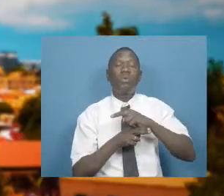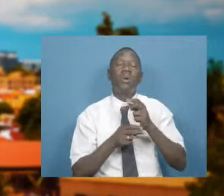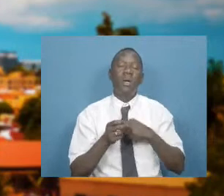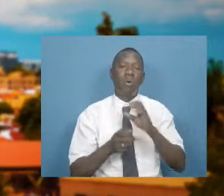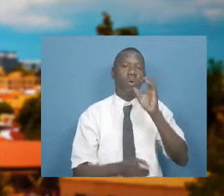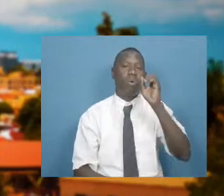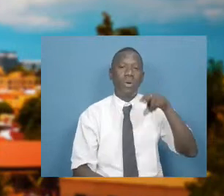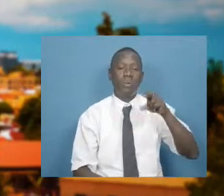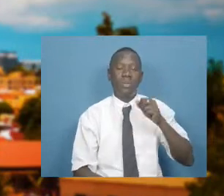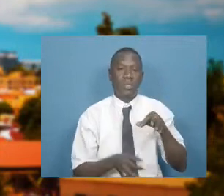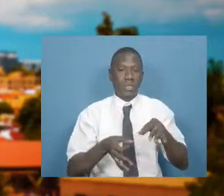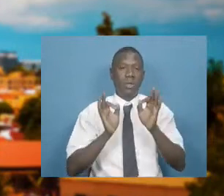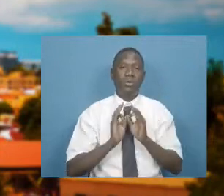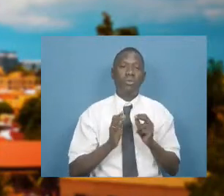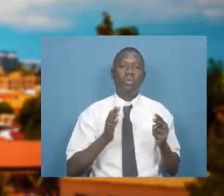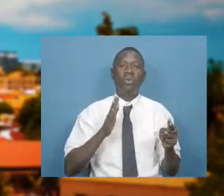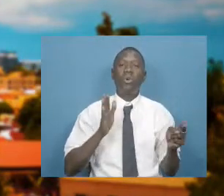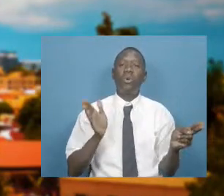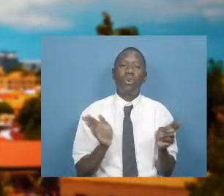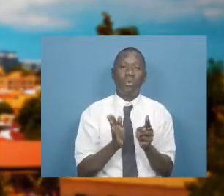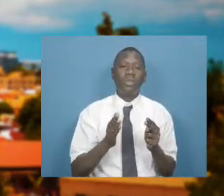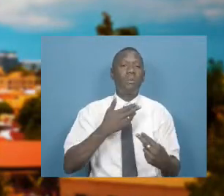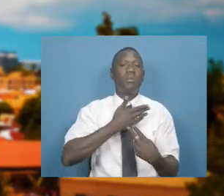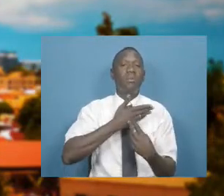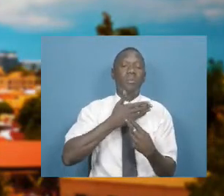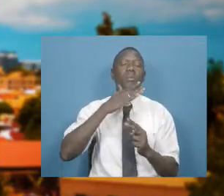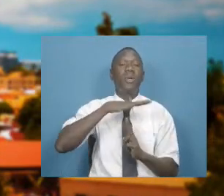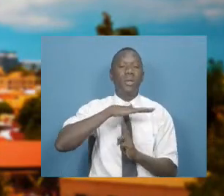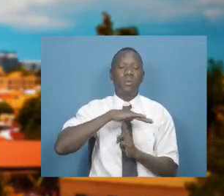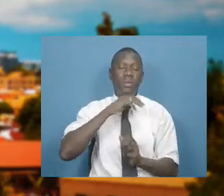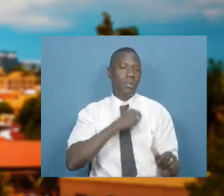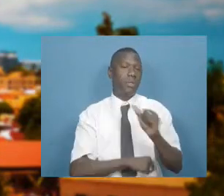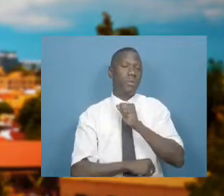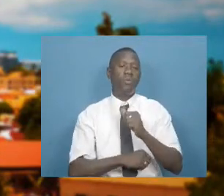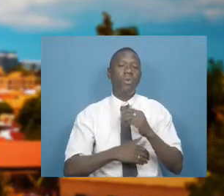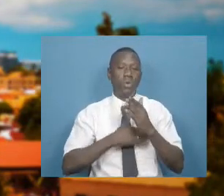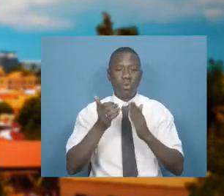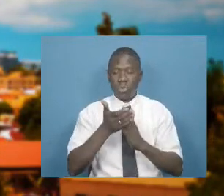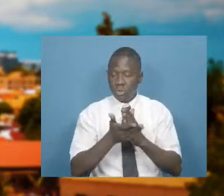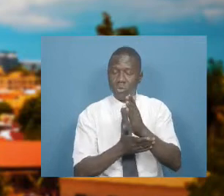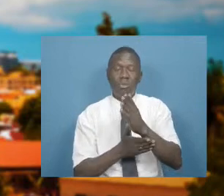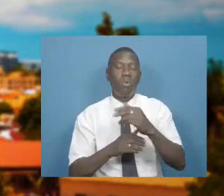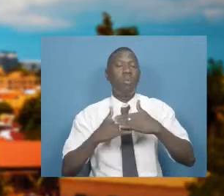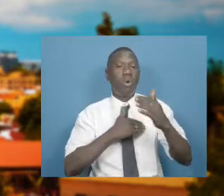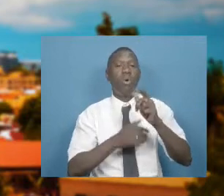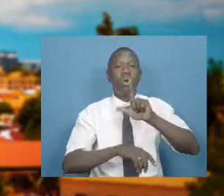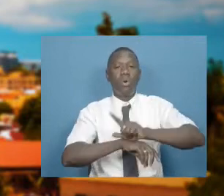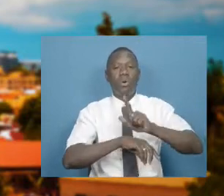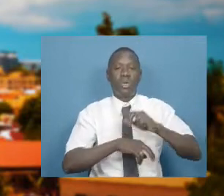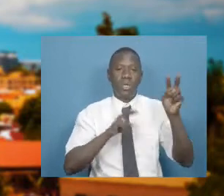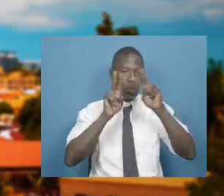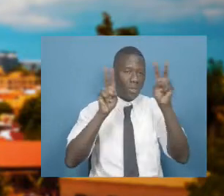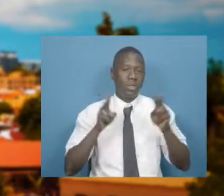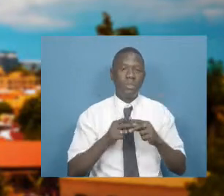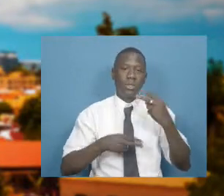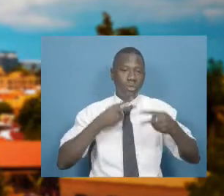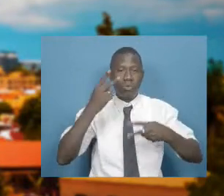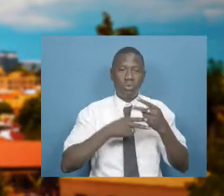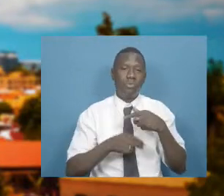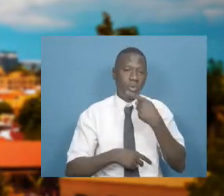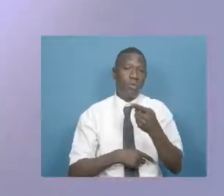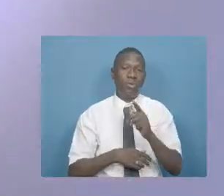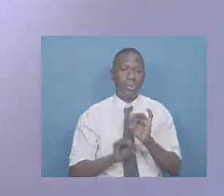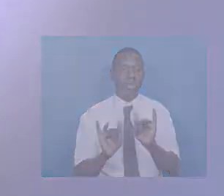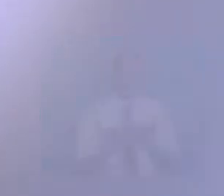takes us to a commercial break, and when we return, we will continue with some more local and international news stories for you. Do stay